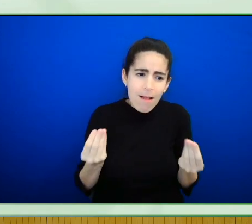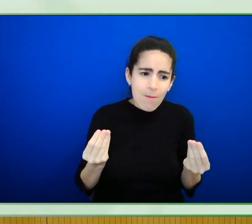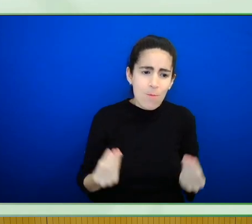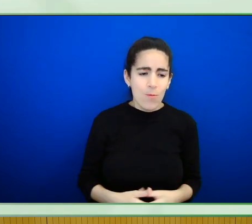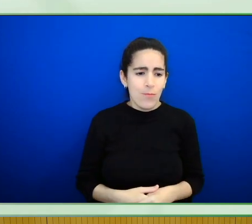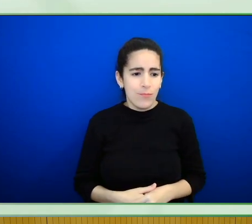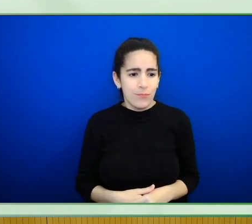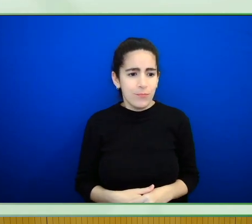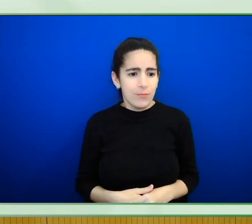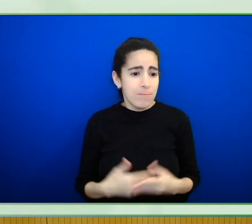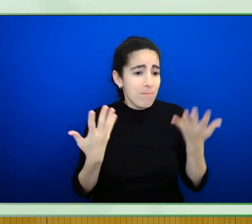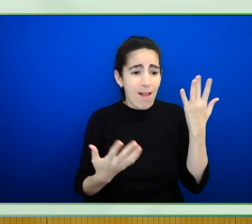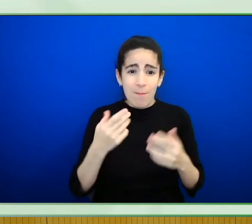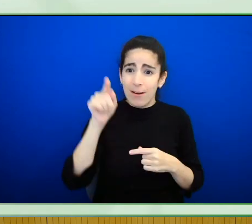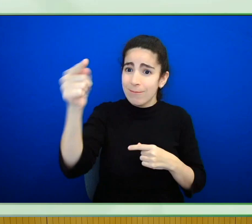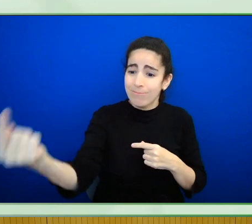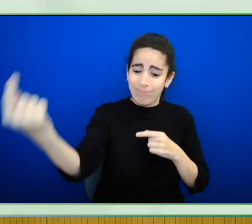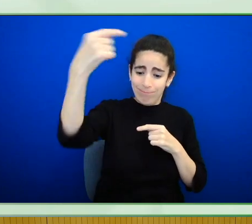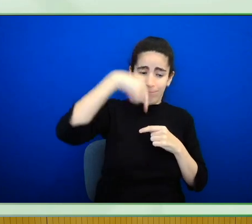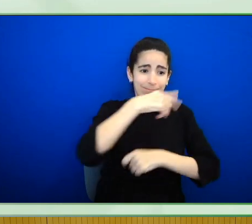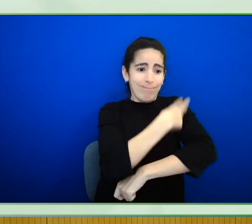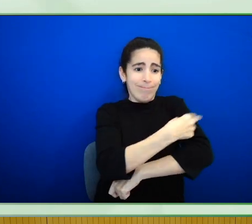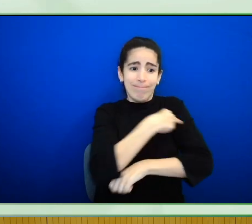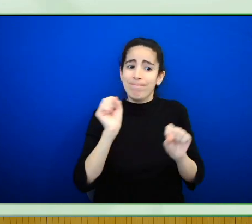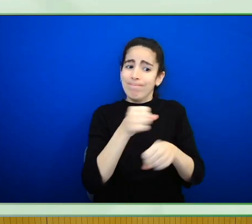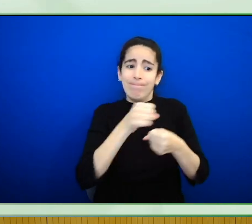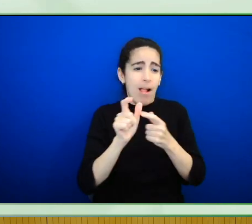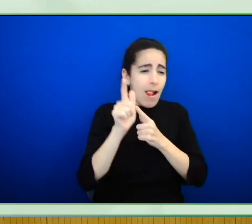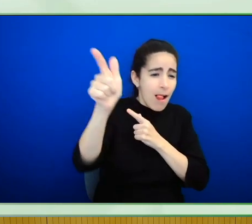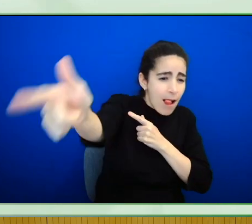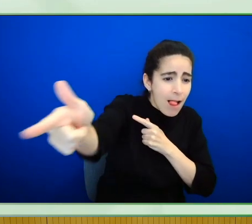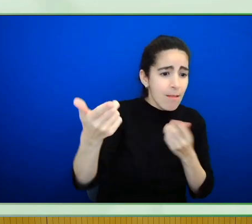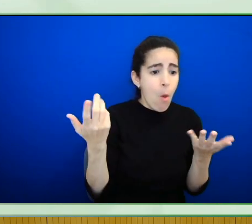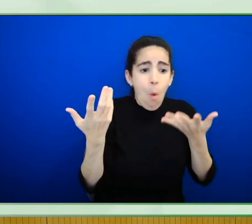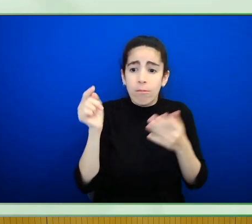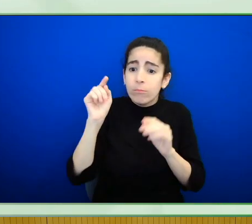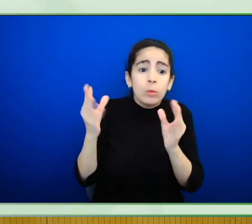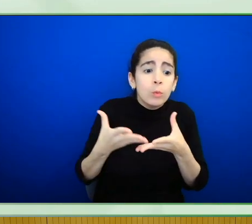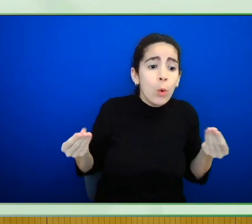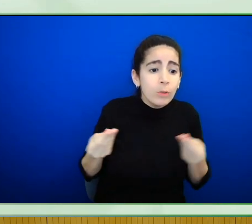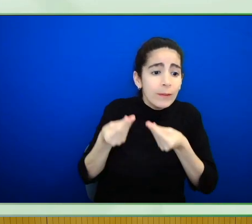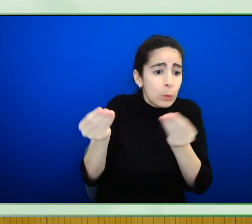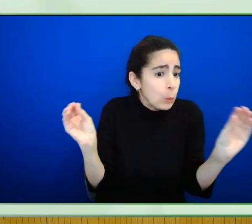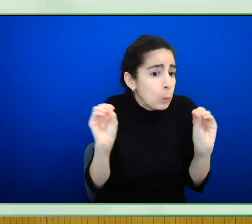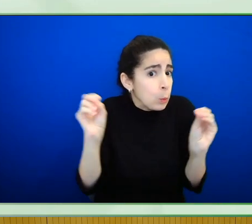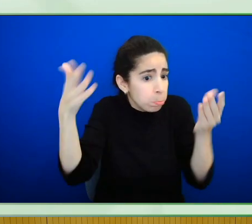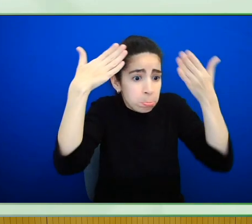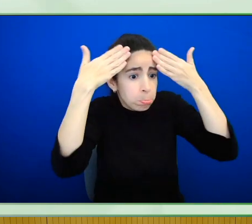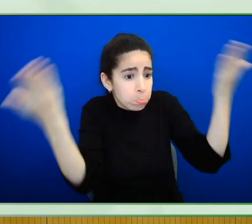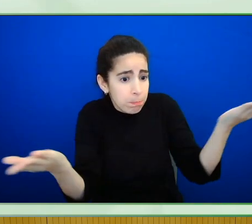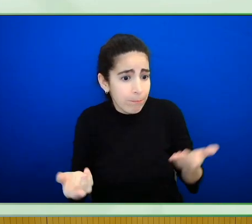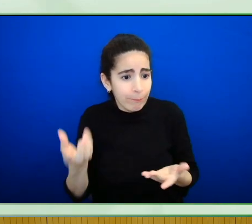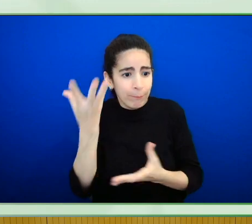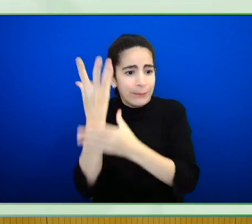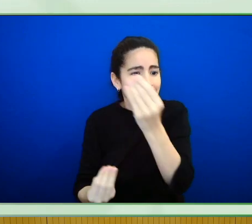Some can't make the journey to care, or don't even know a solution exists. Many are